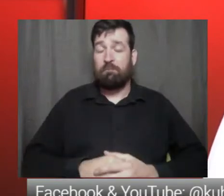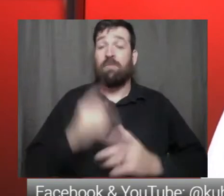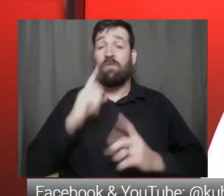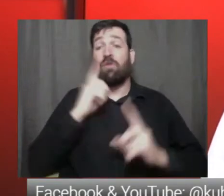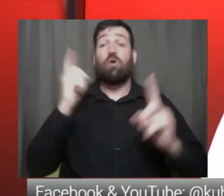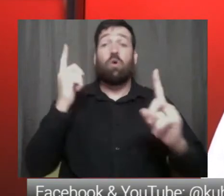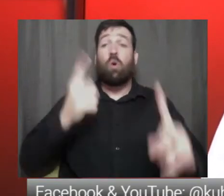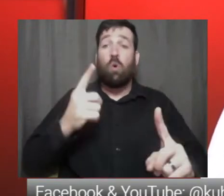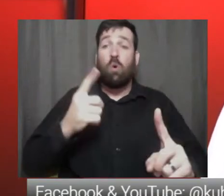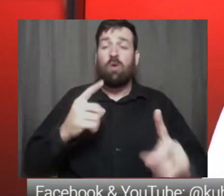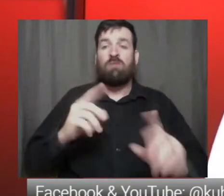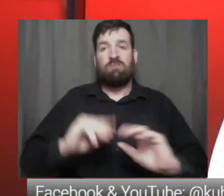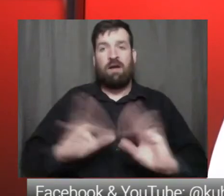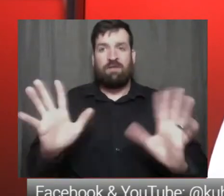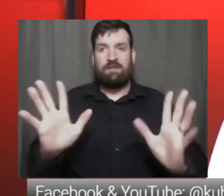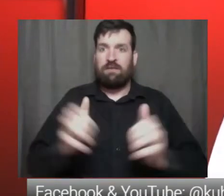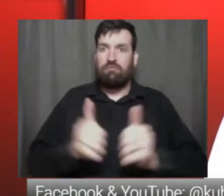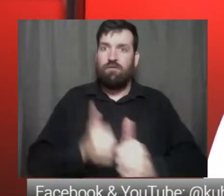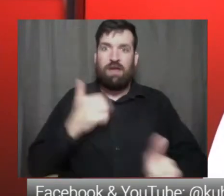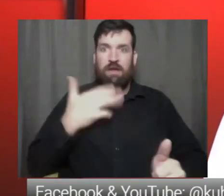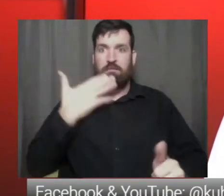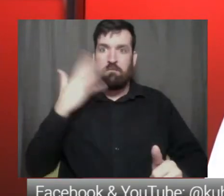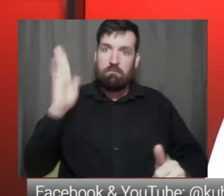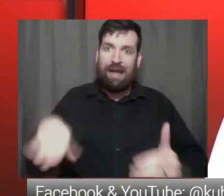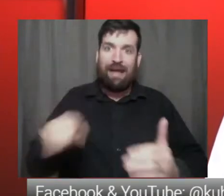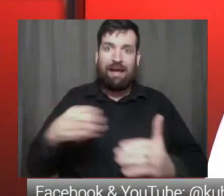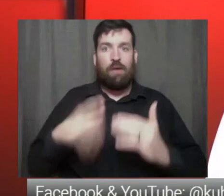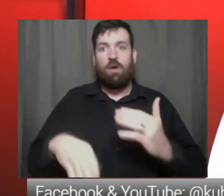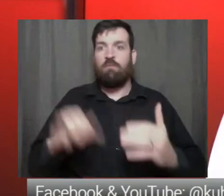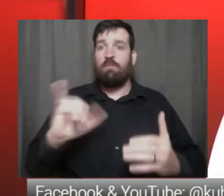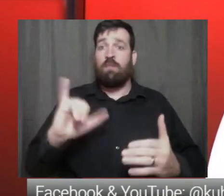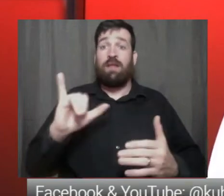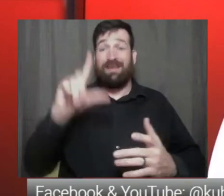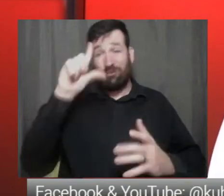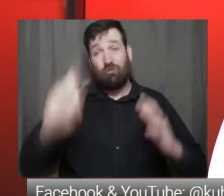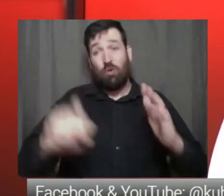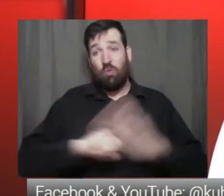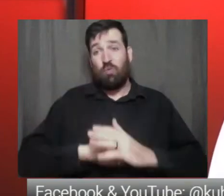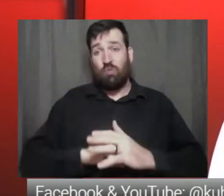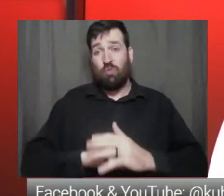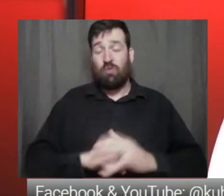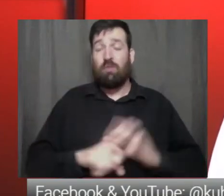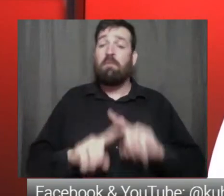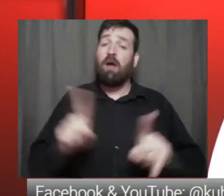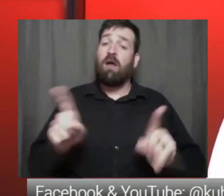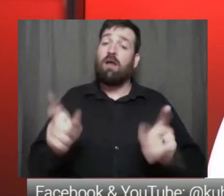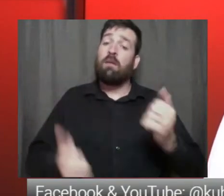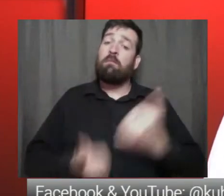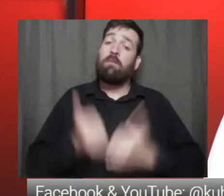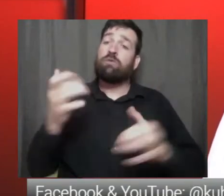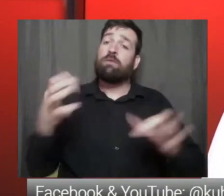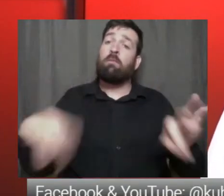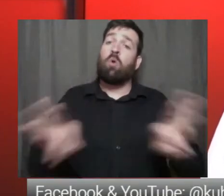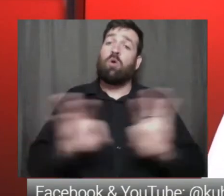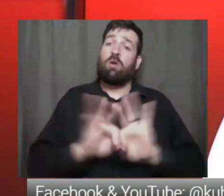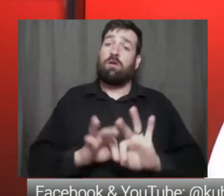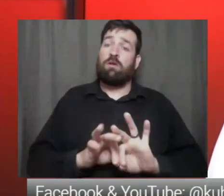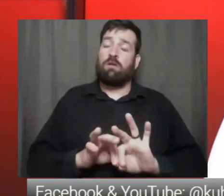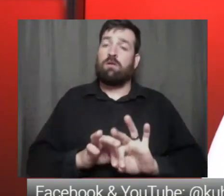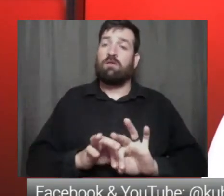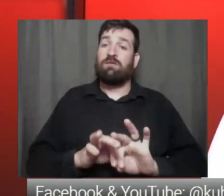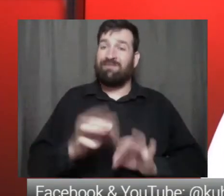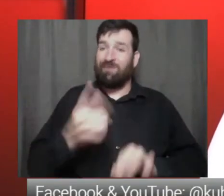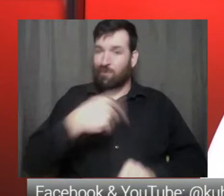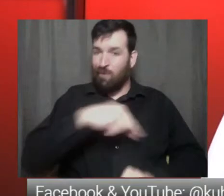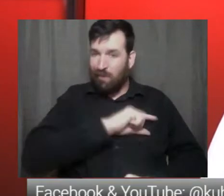obviously prevent these bad outcomes like a stroke or something from happening. Right. But most importantly as well, improving quality of life and letting somebody